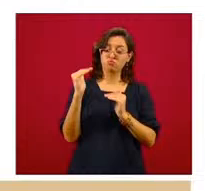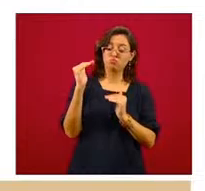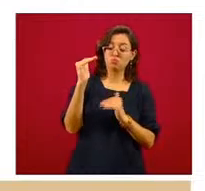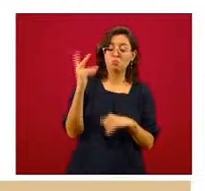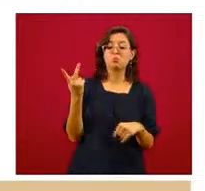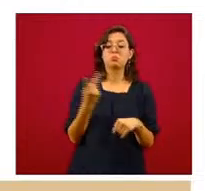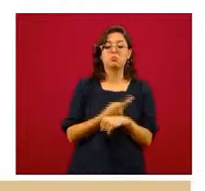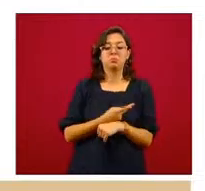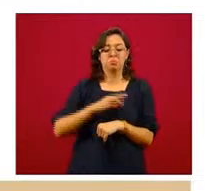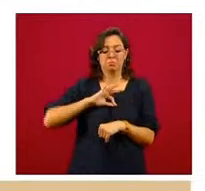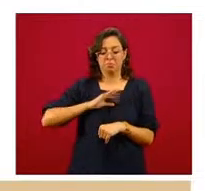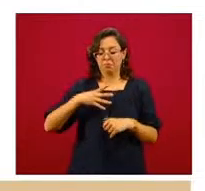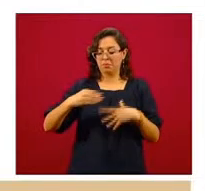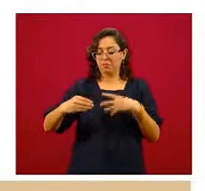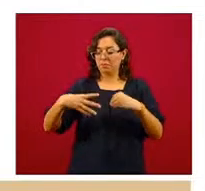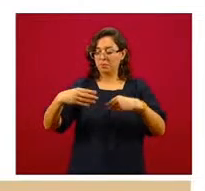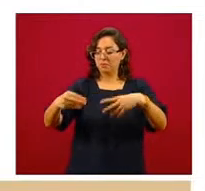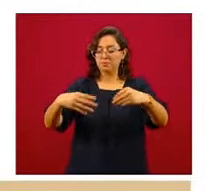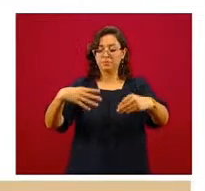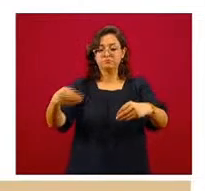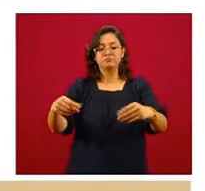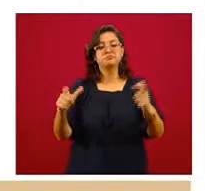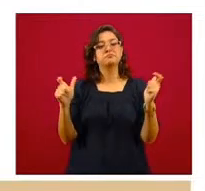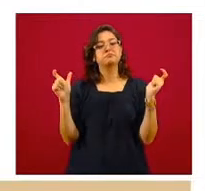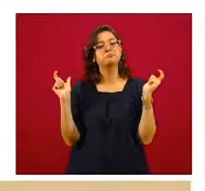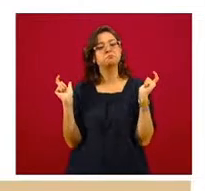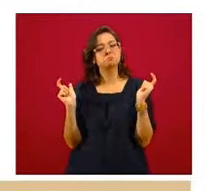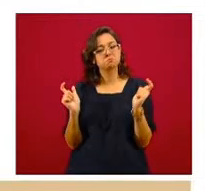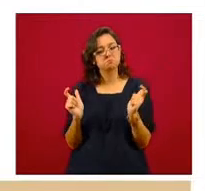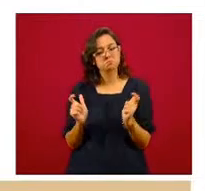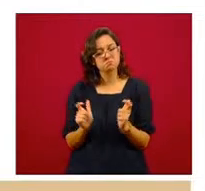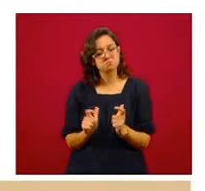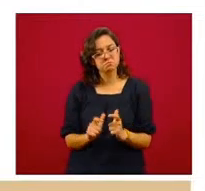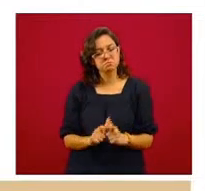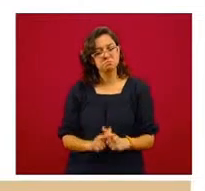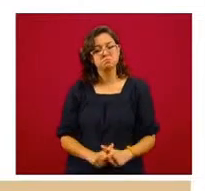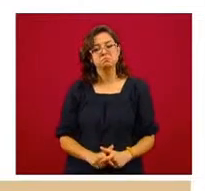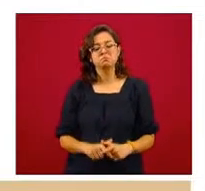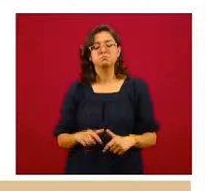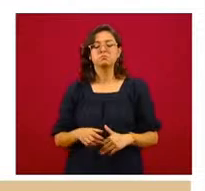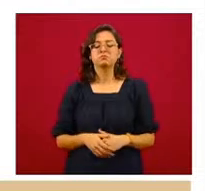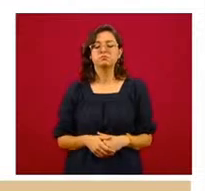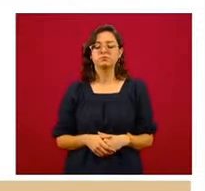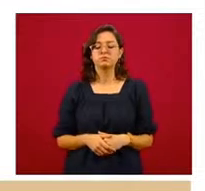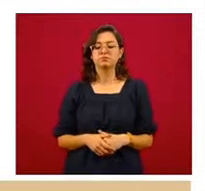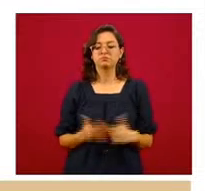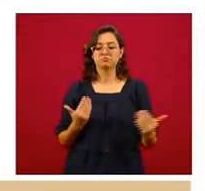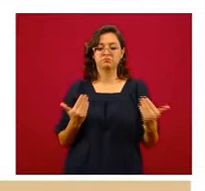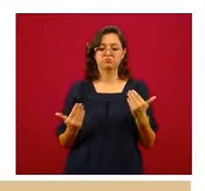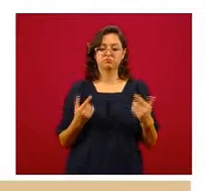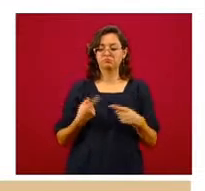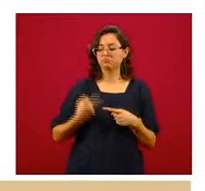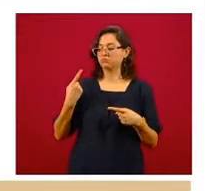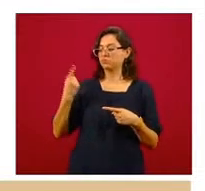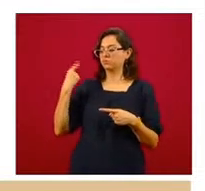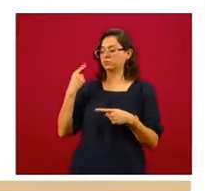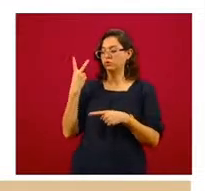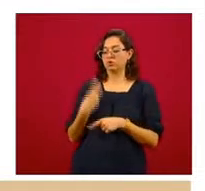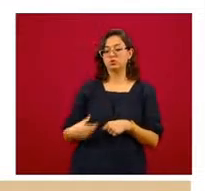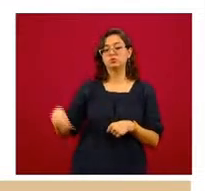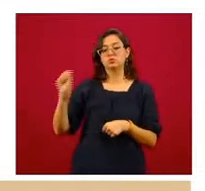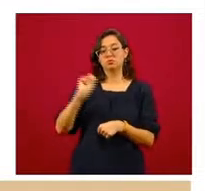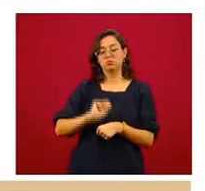higher, it means that transmission and therefore activity in the past 2 weeks went down